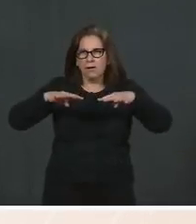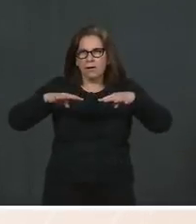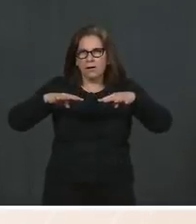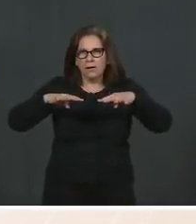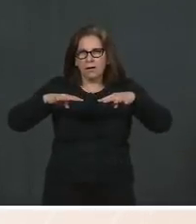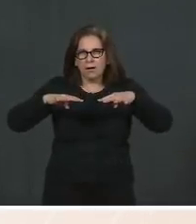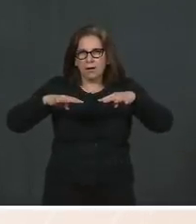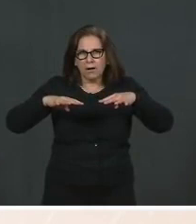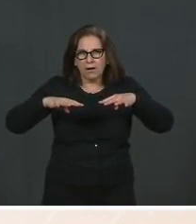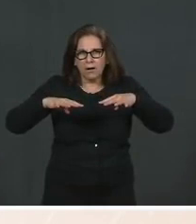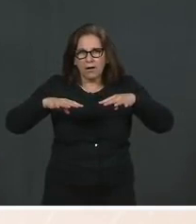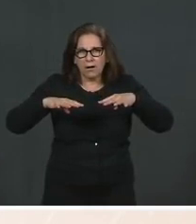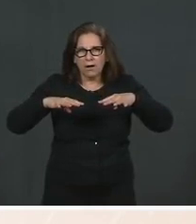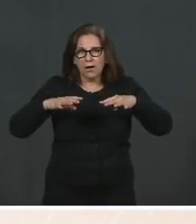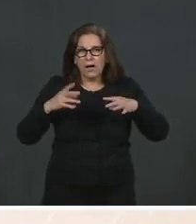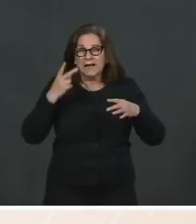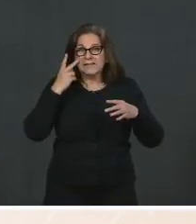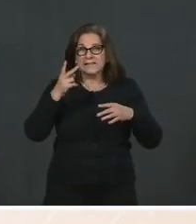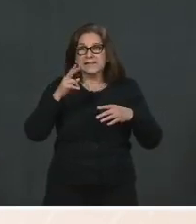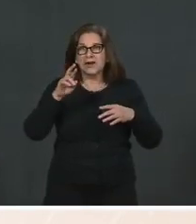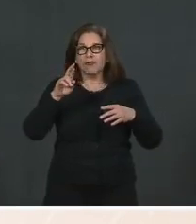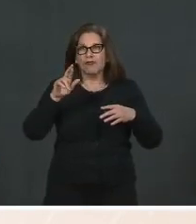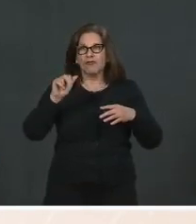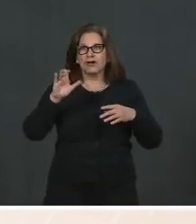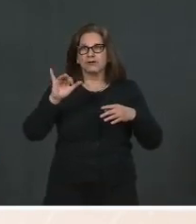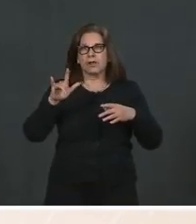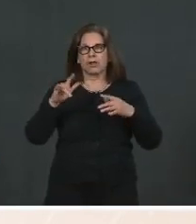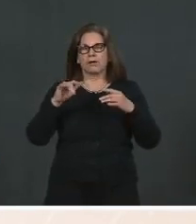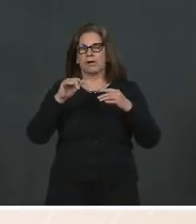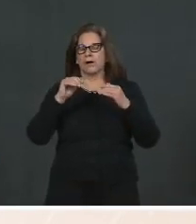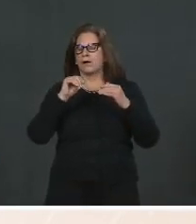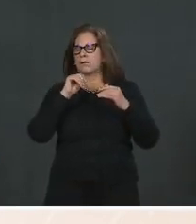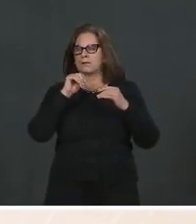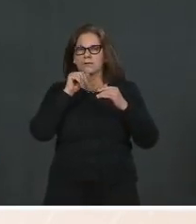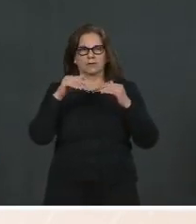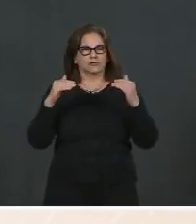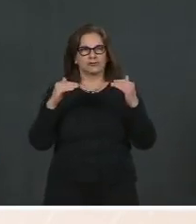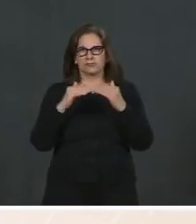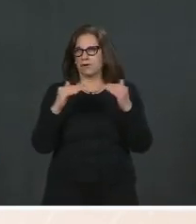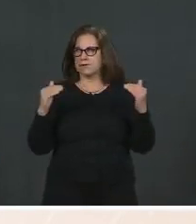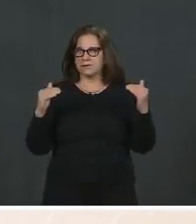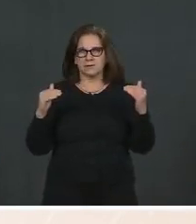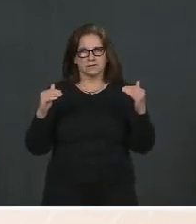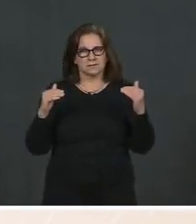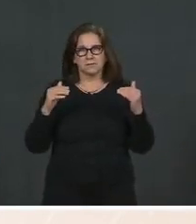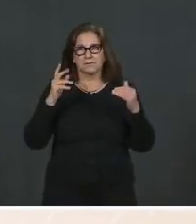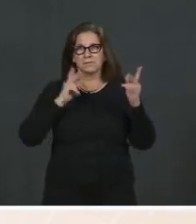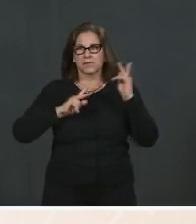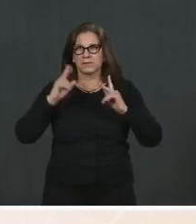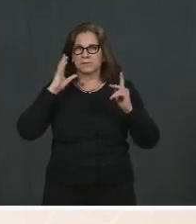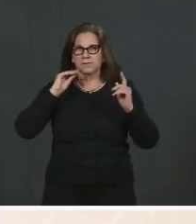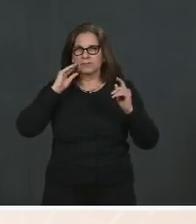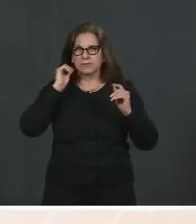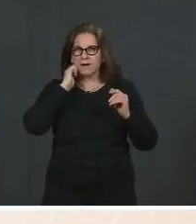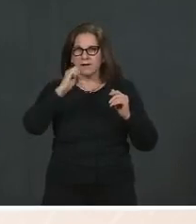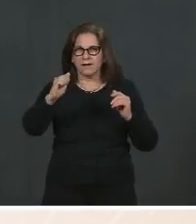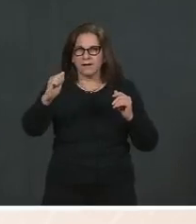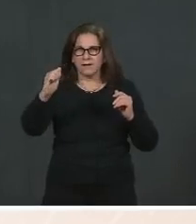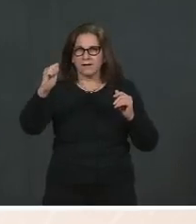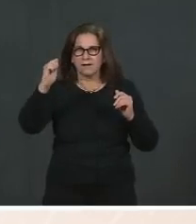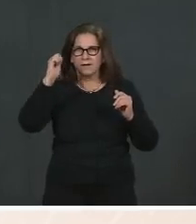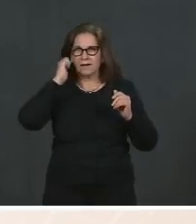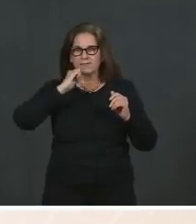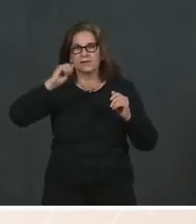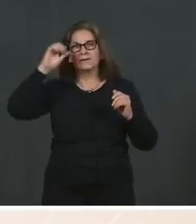racial injustice and inequality that many communities are experiencing every single day. And he'll be watching it closely. He'll certainly be provided